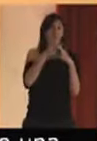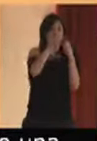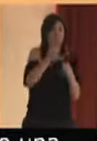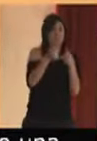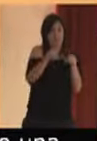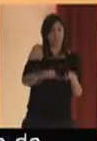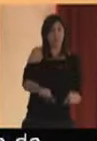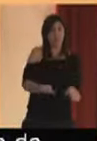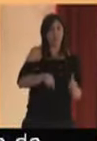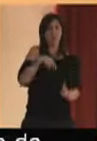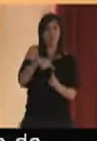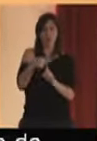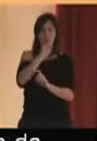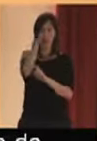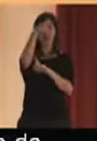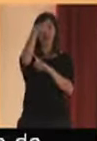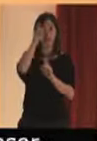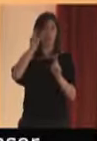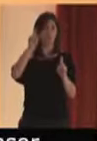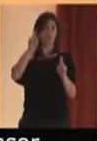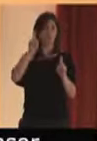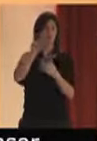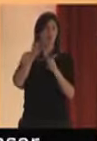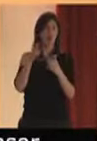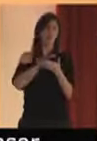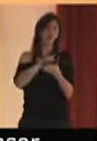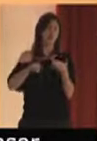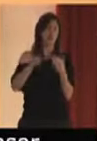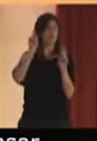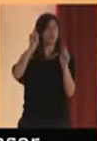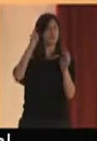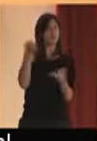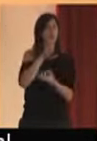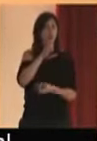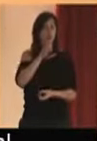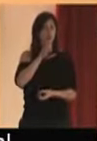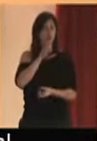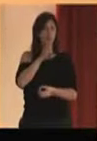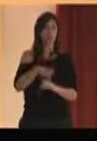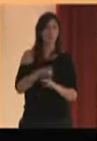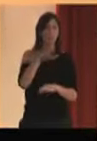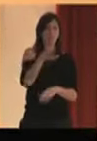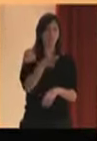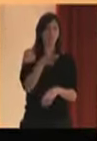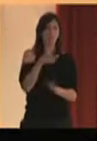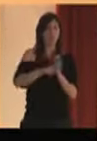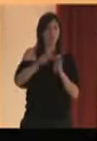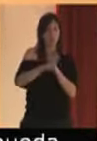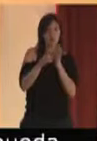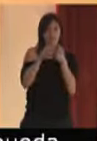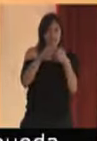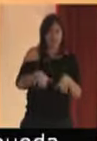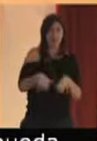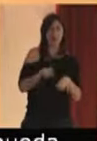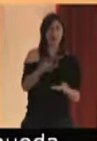objects and the other work done by the teachers to organize their subjects.